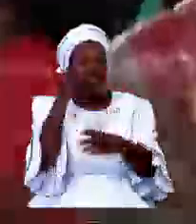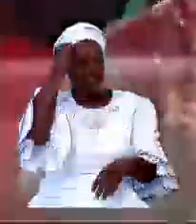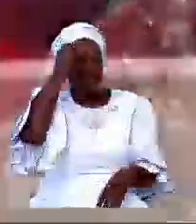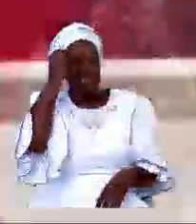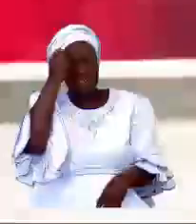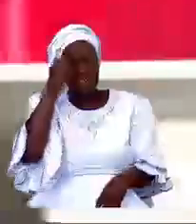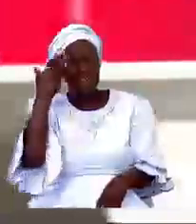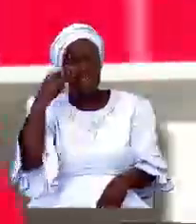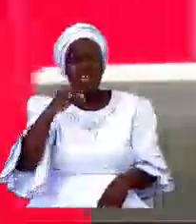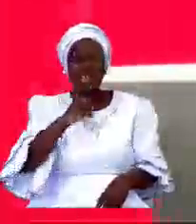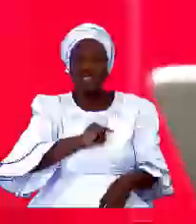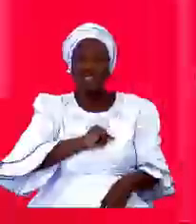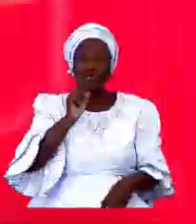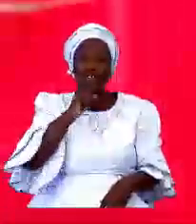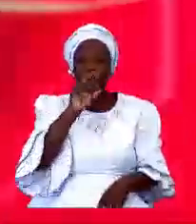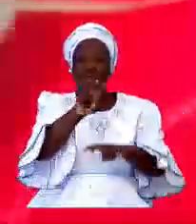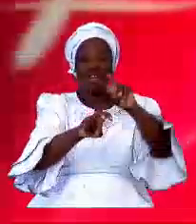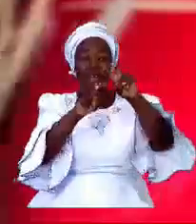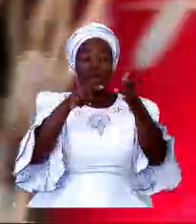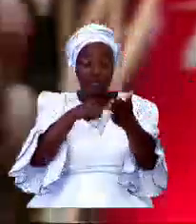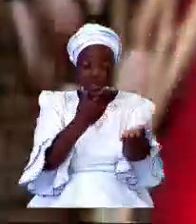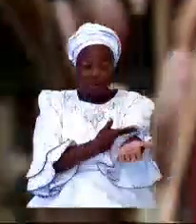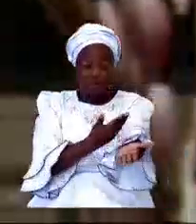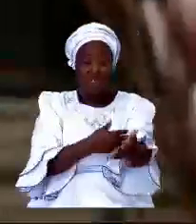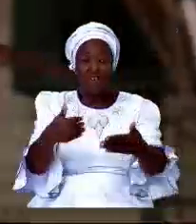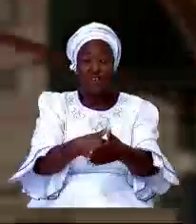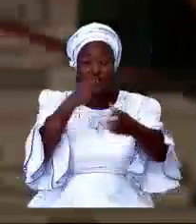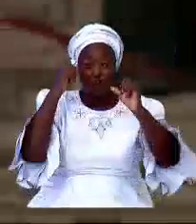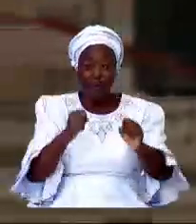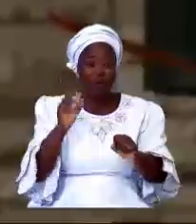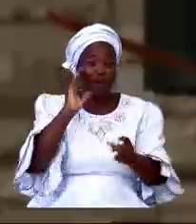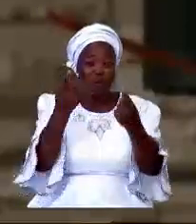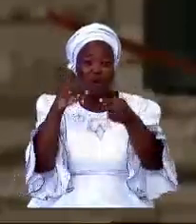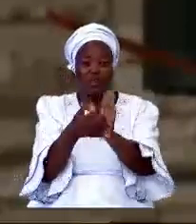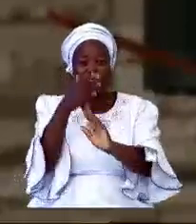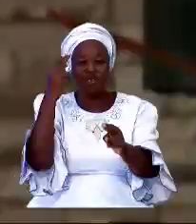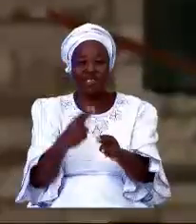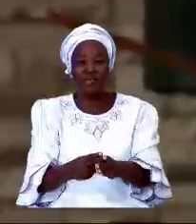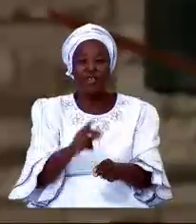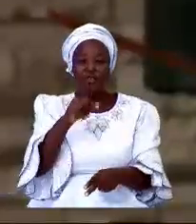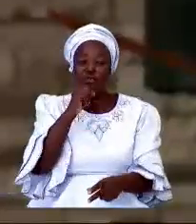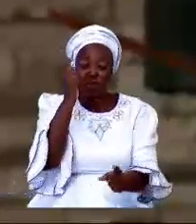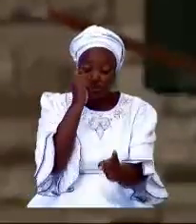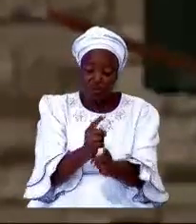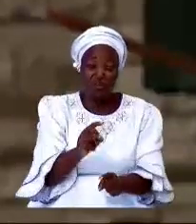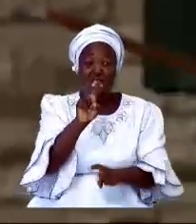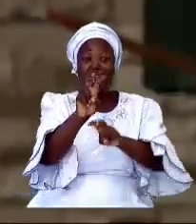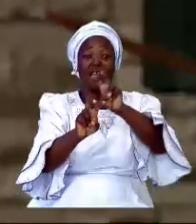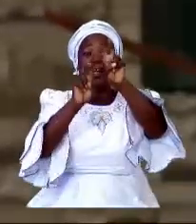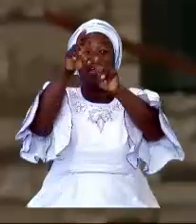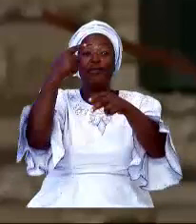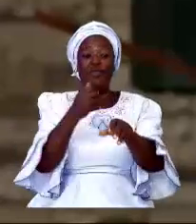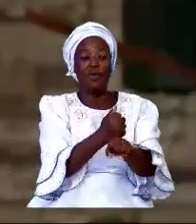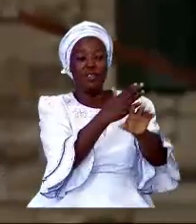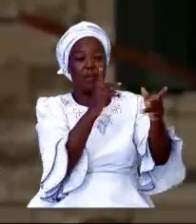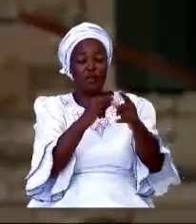All those high mountains you thought you could not climb, this morning, new power will come.